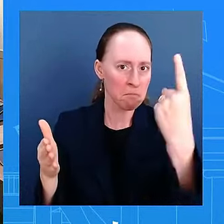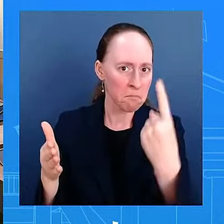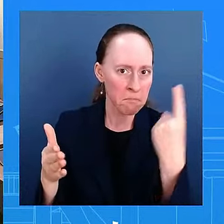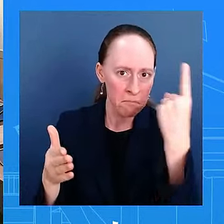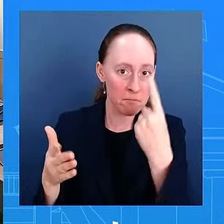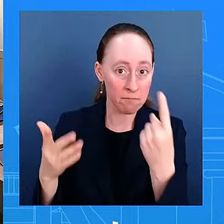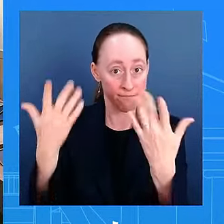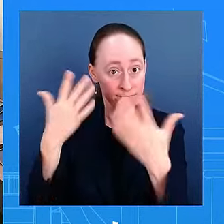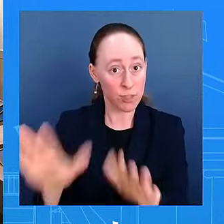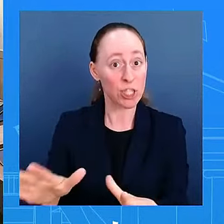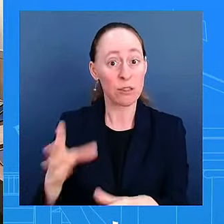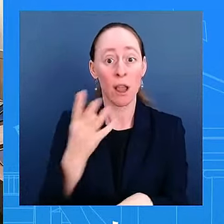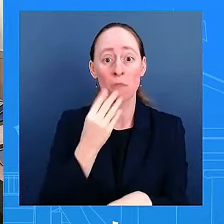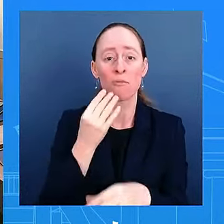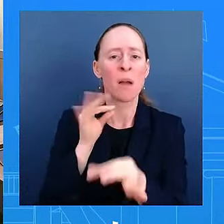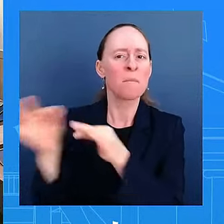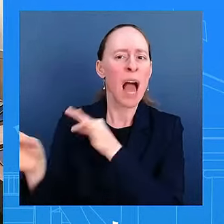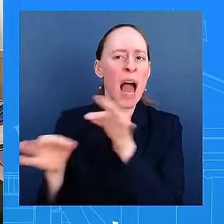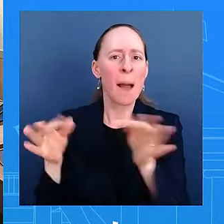secondly,